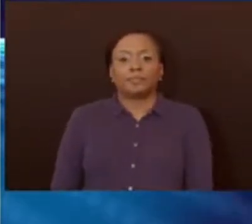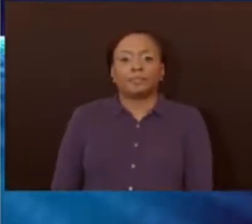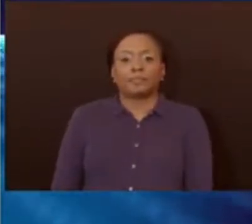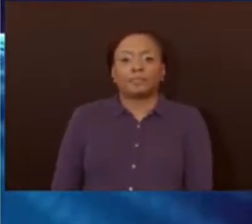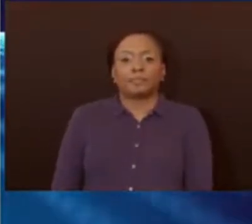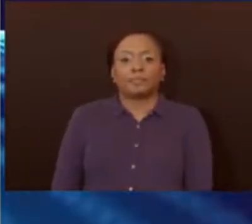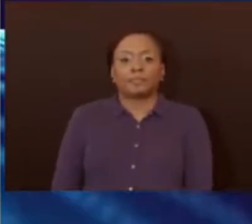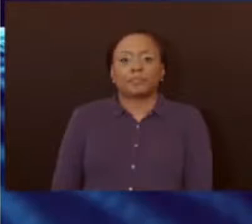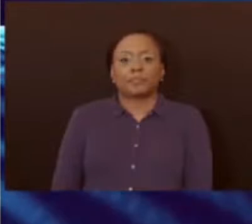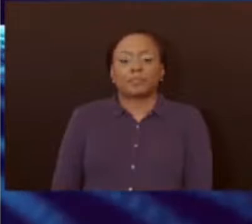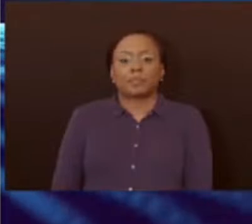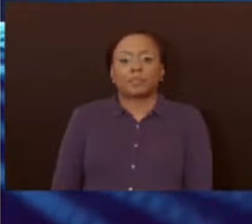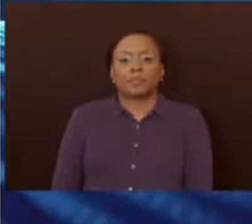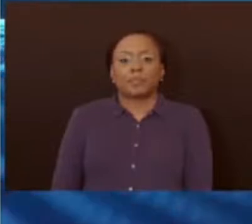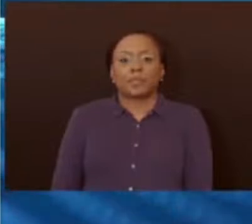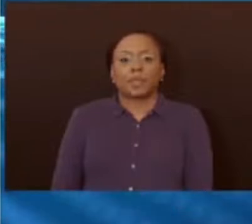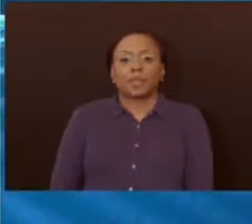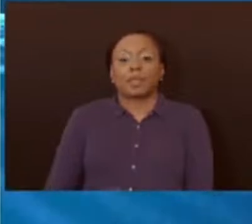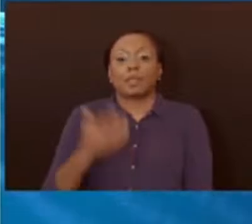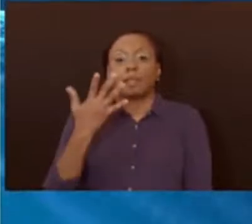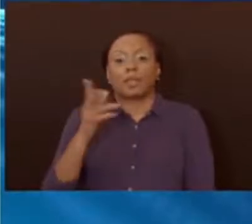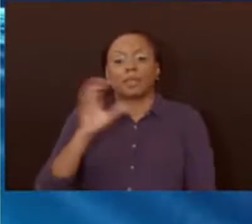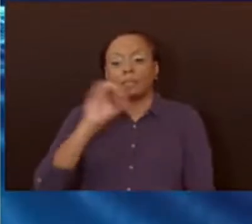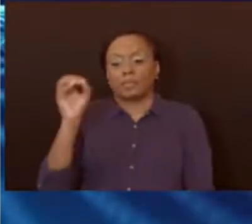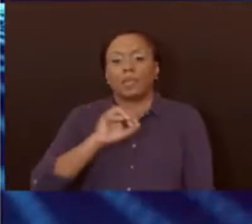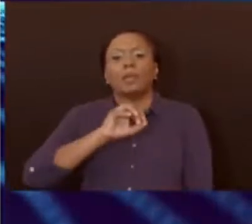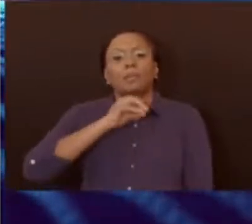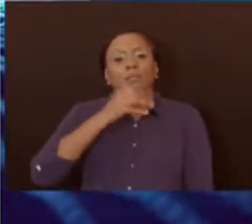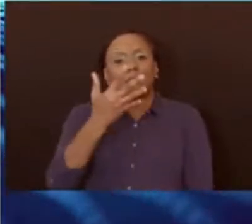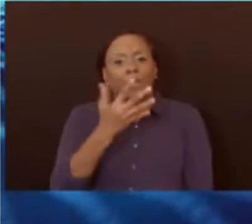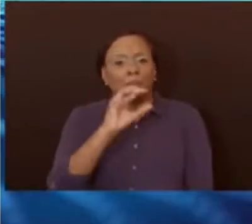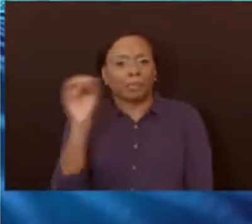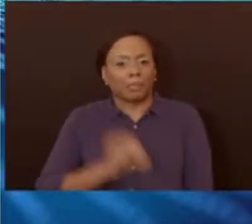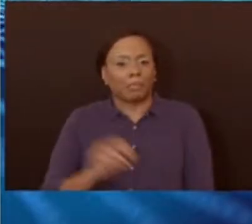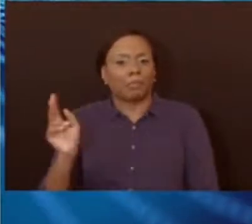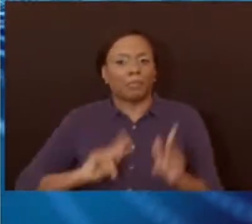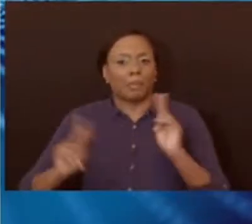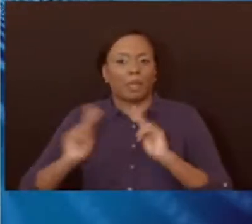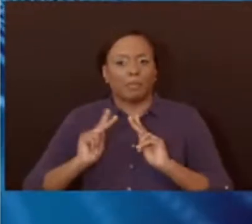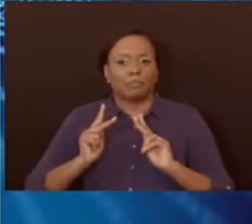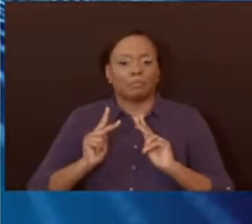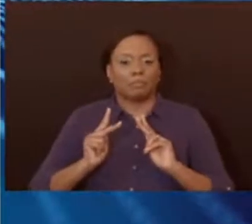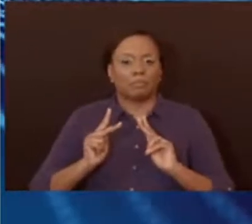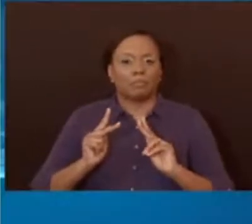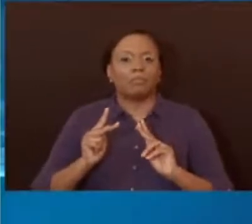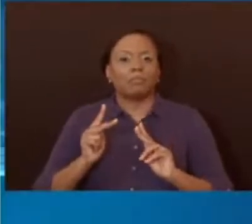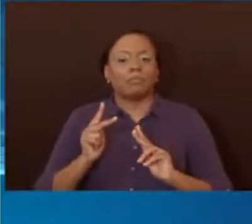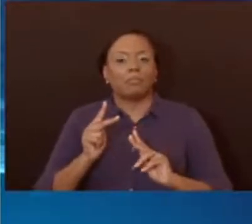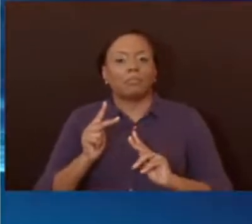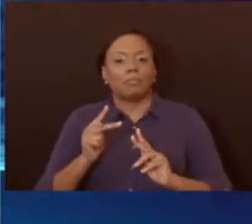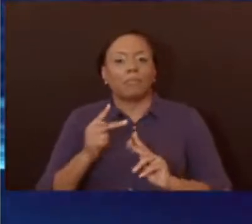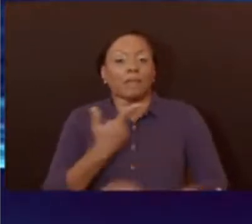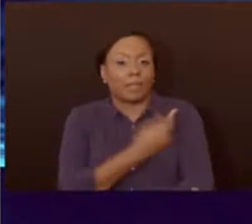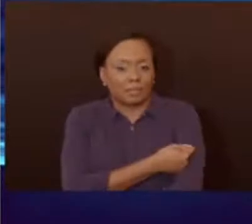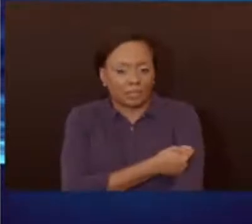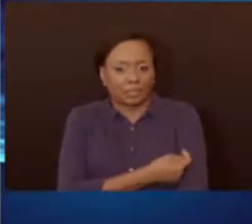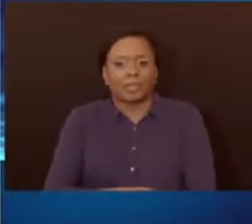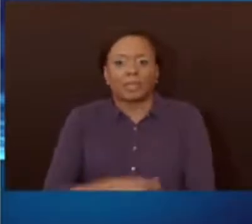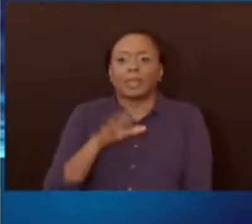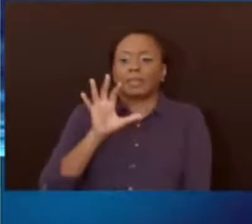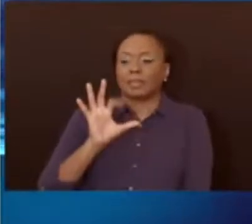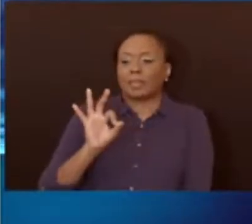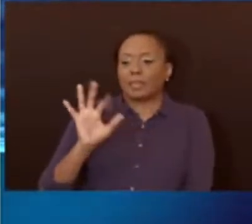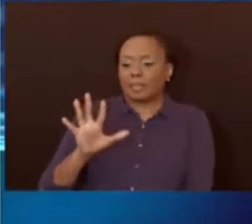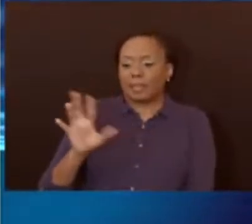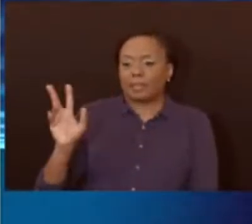had 5% of persons who were fully vaccinated who had a new infection, and we had 95% of